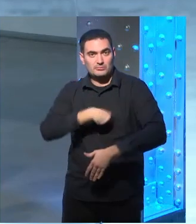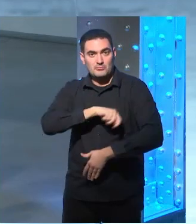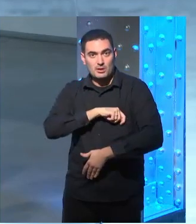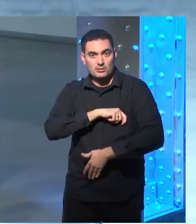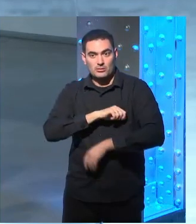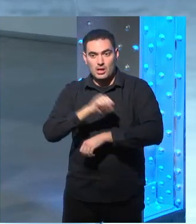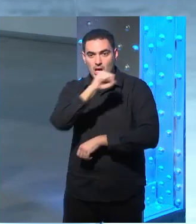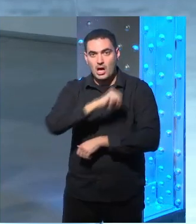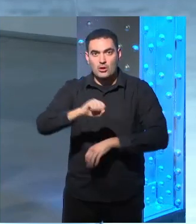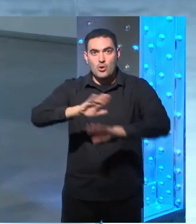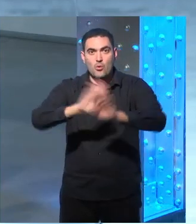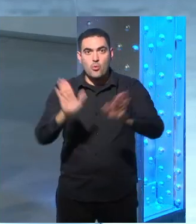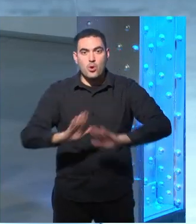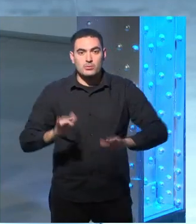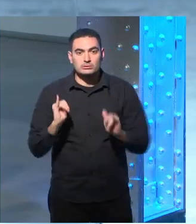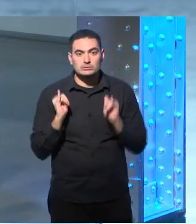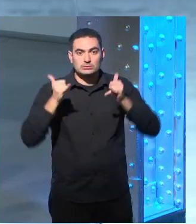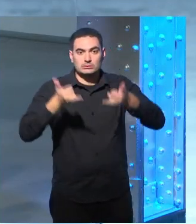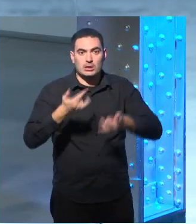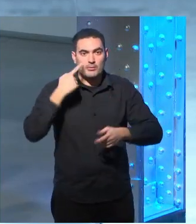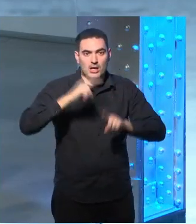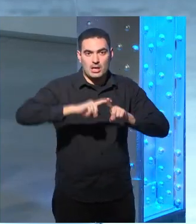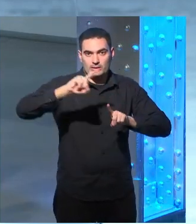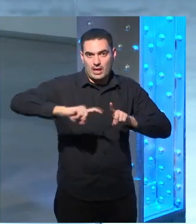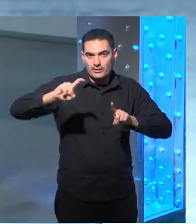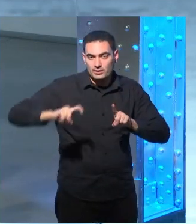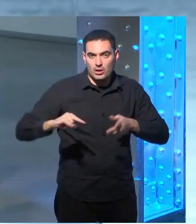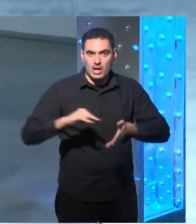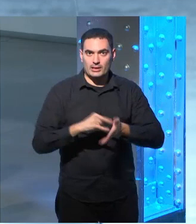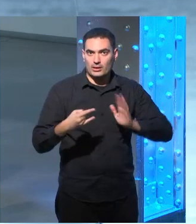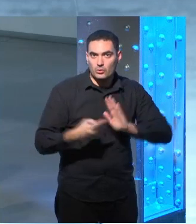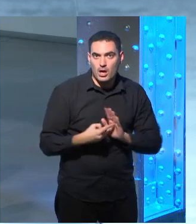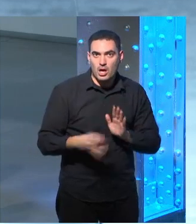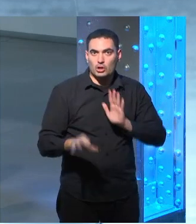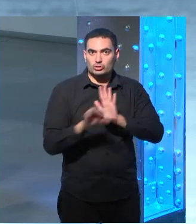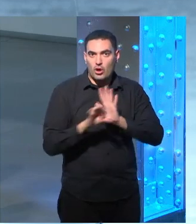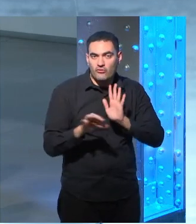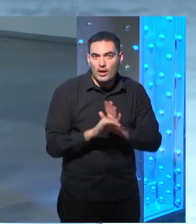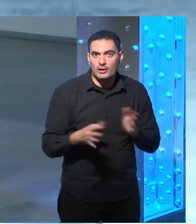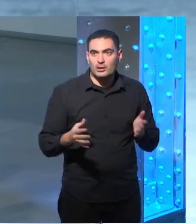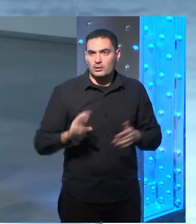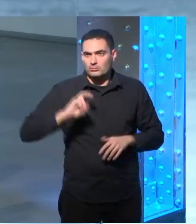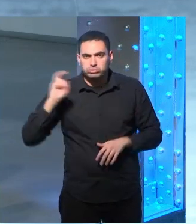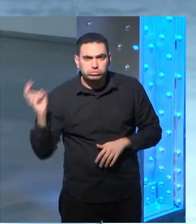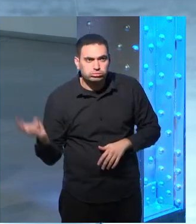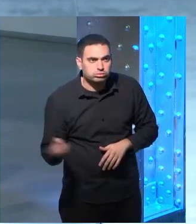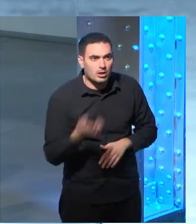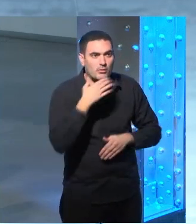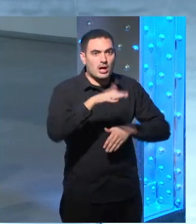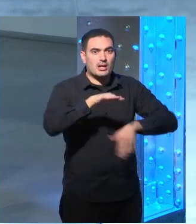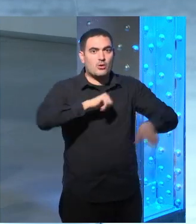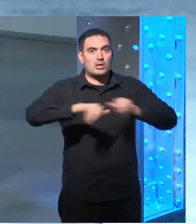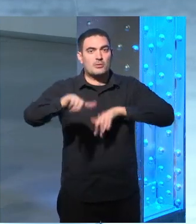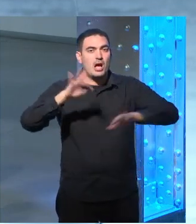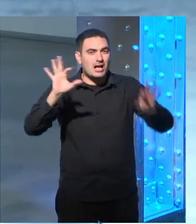the most demanding skills is cloud computing, statistical analysis, web architecture, Q&A